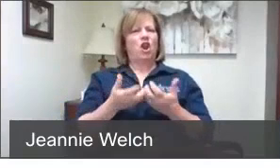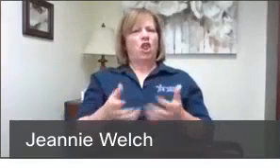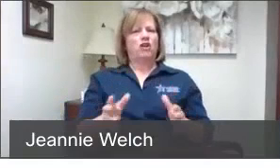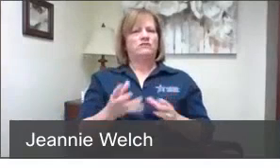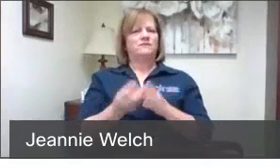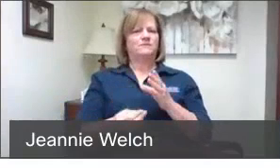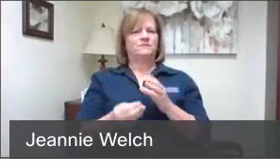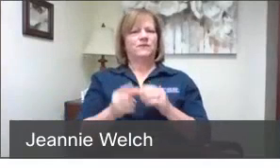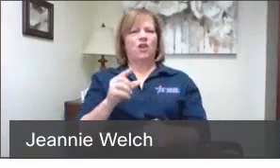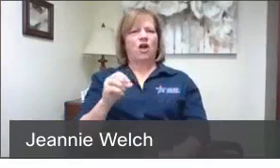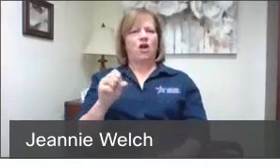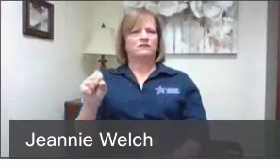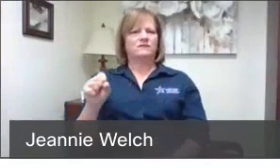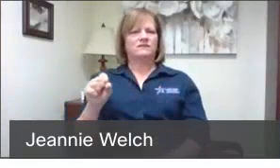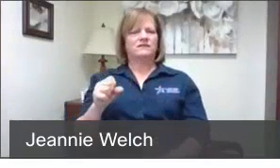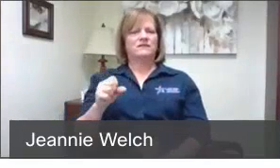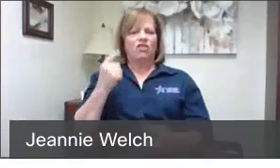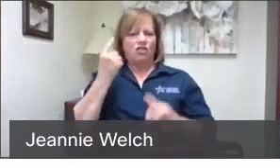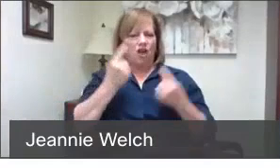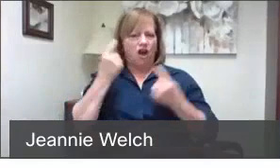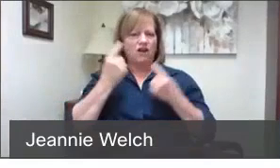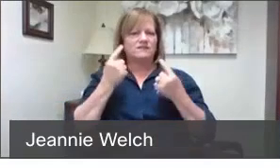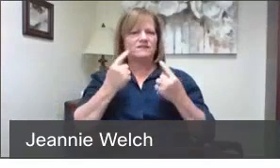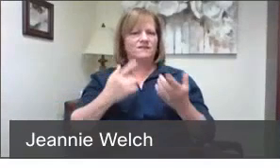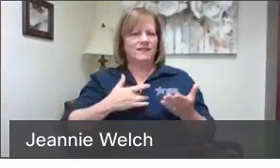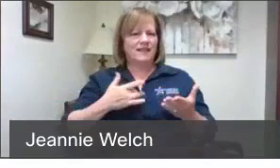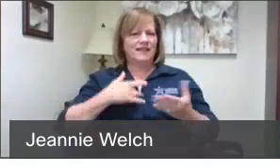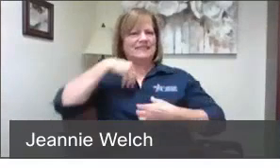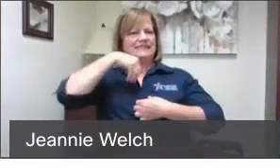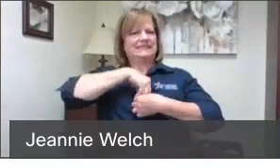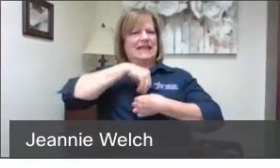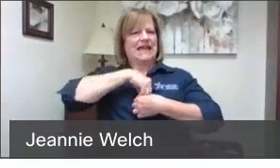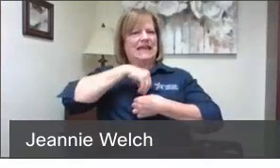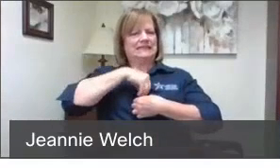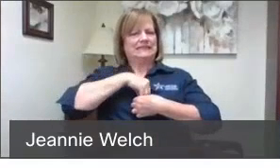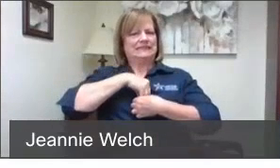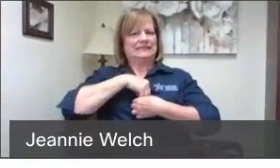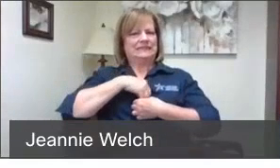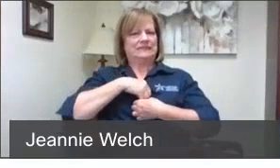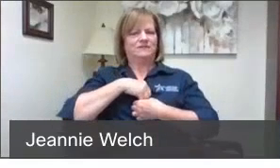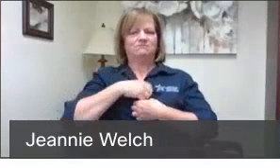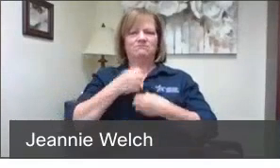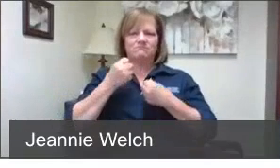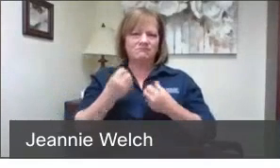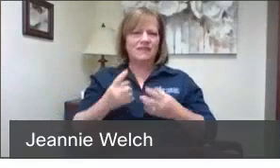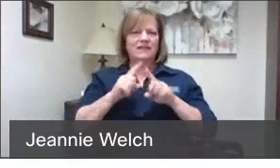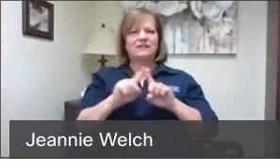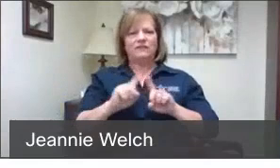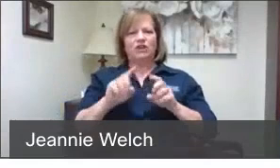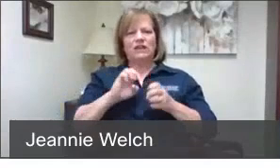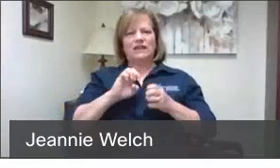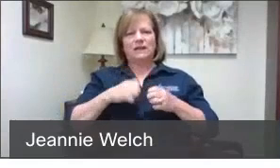of our thoughts and our feelings inside. It could host a bunch of emotions such